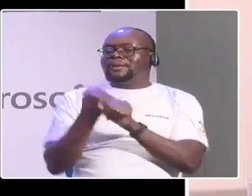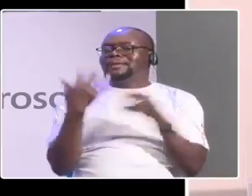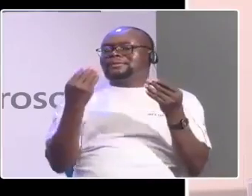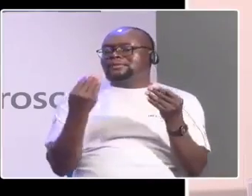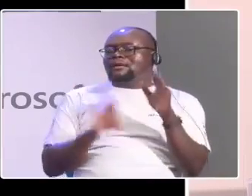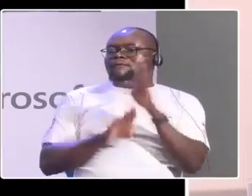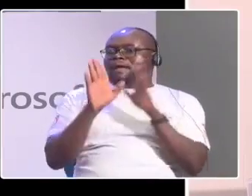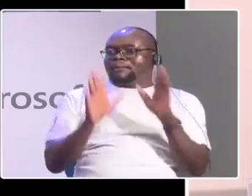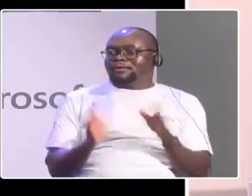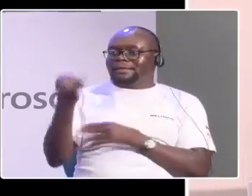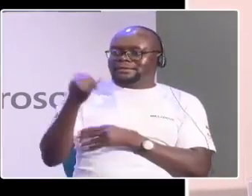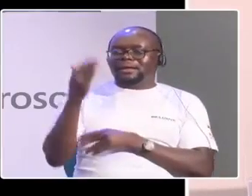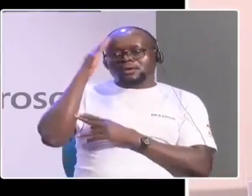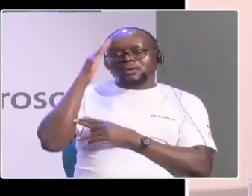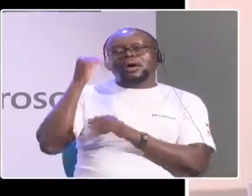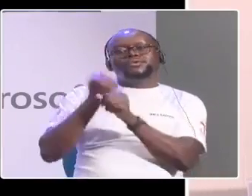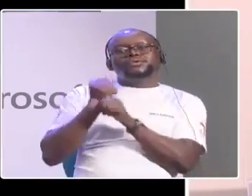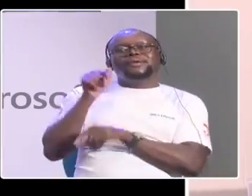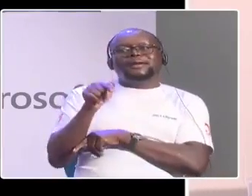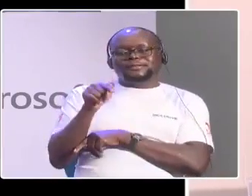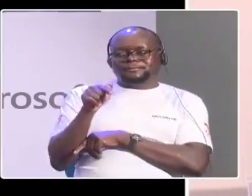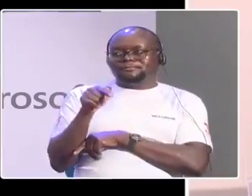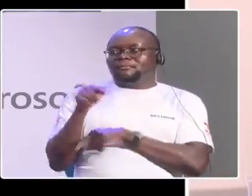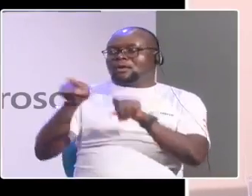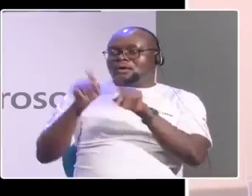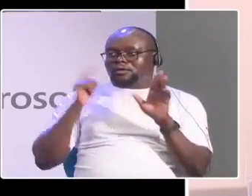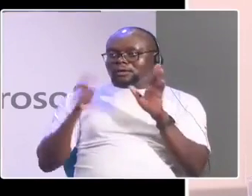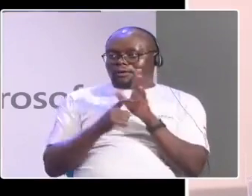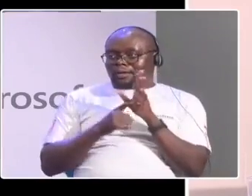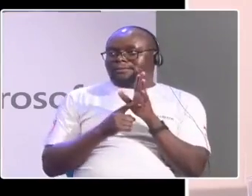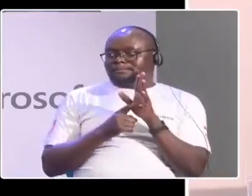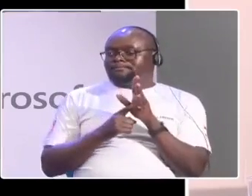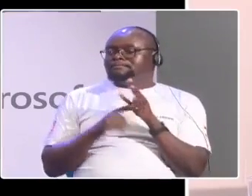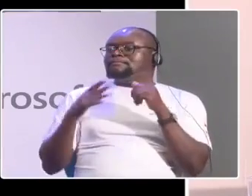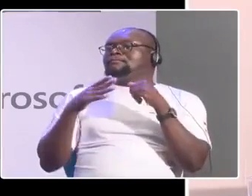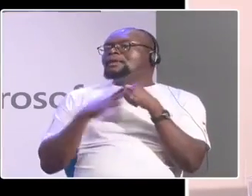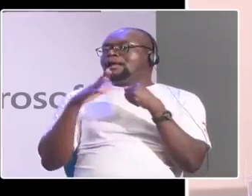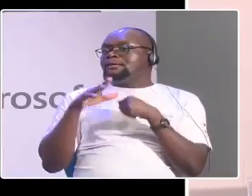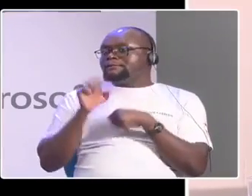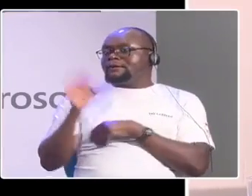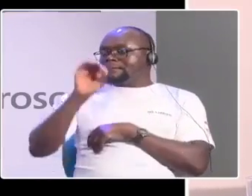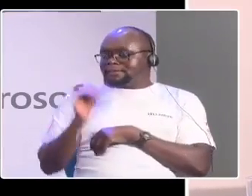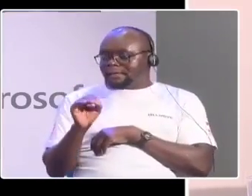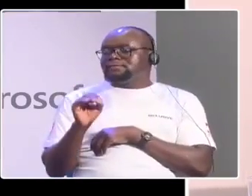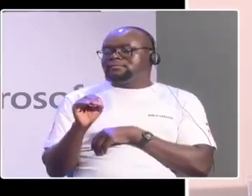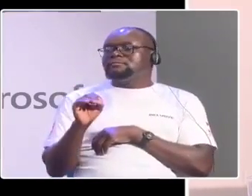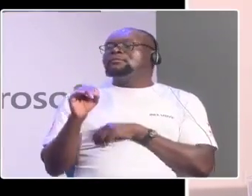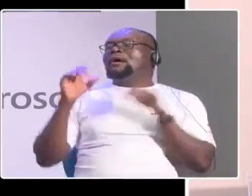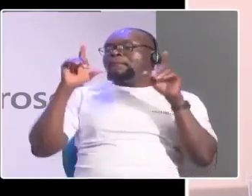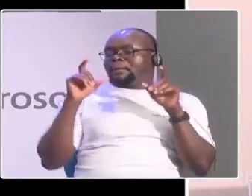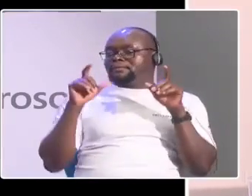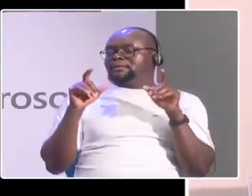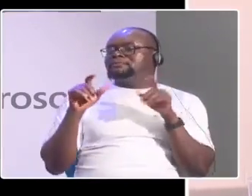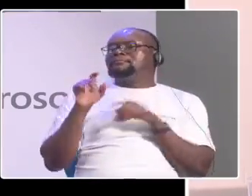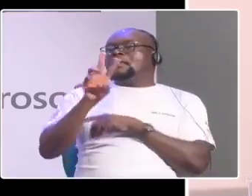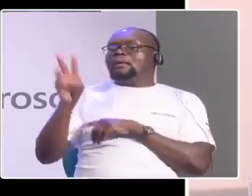for developers and designers to know how to do this, while also recognizing that 90+% of the images across the web do not have